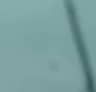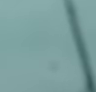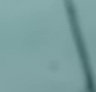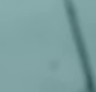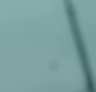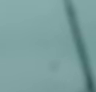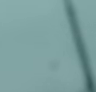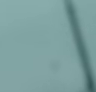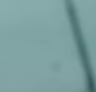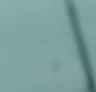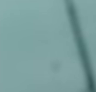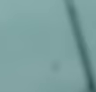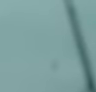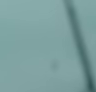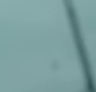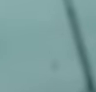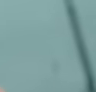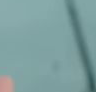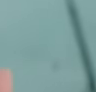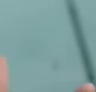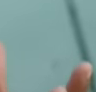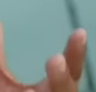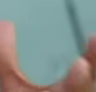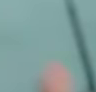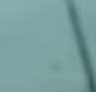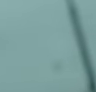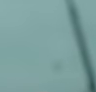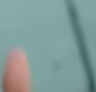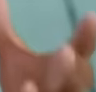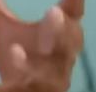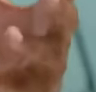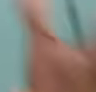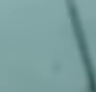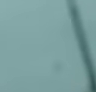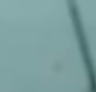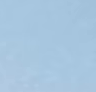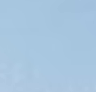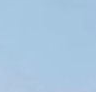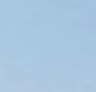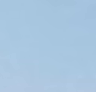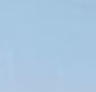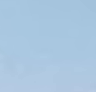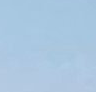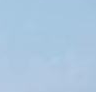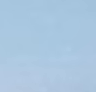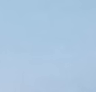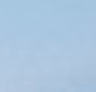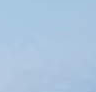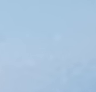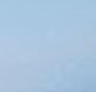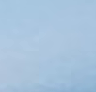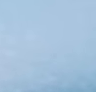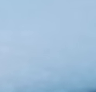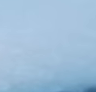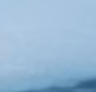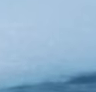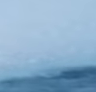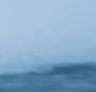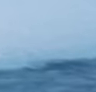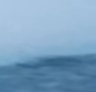have a nice culture. We have beautiful beaches, beautiful land. We are quiet,